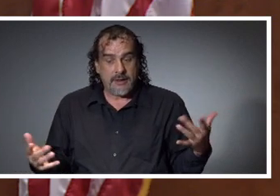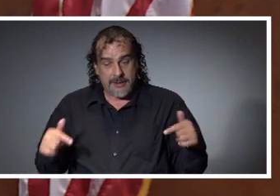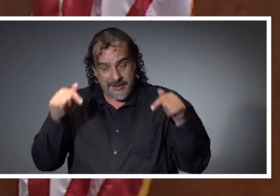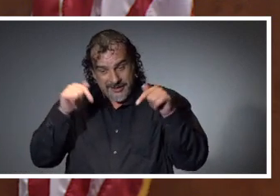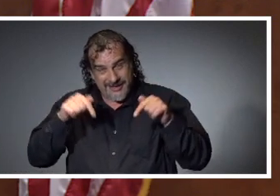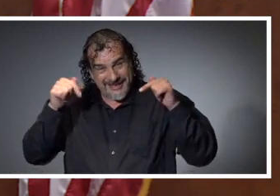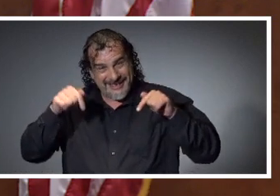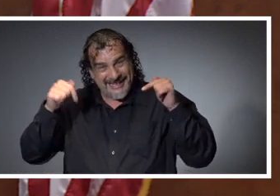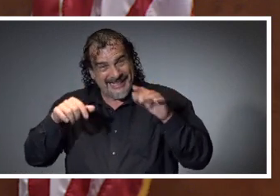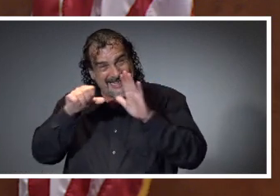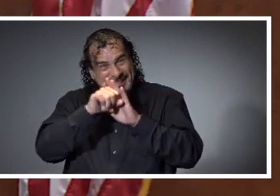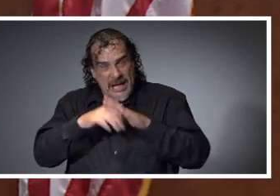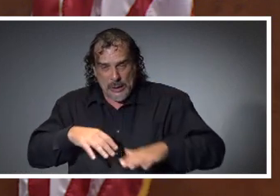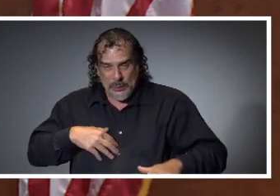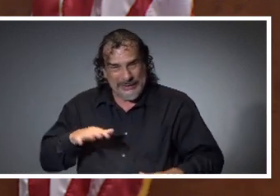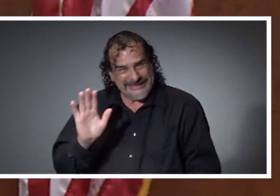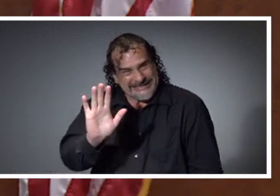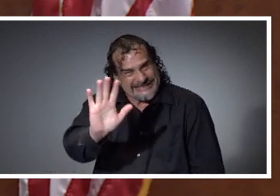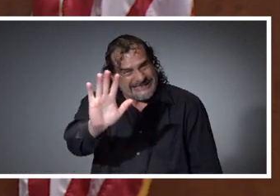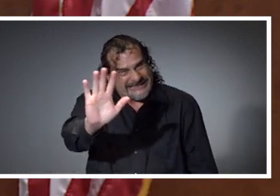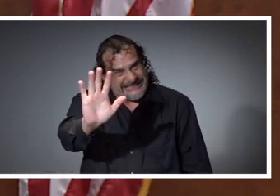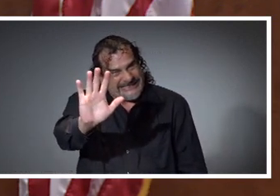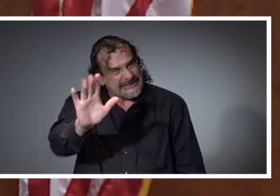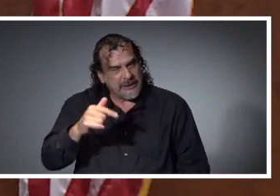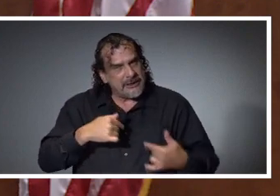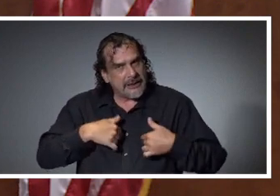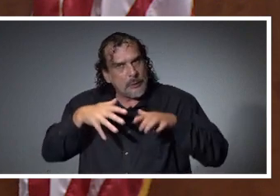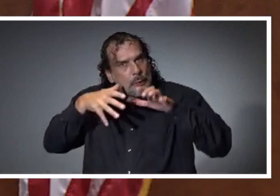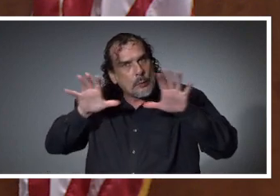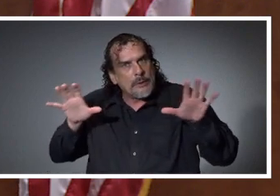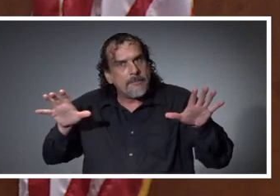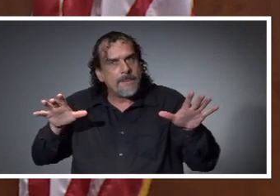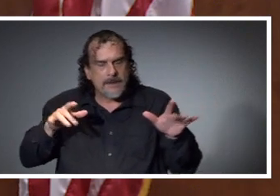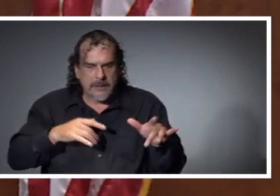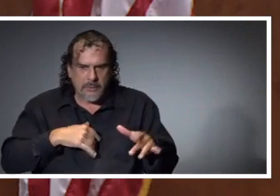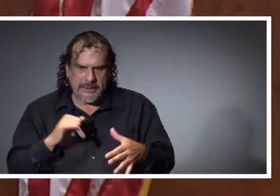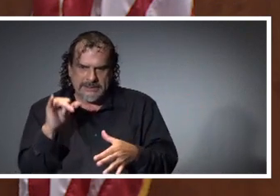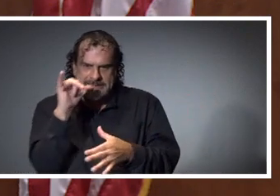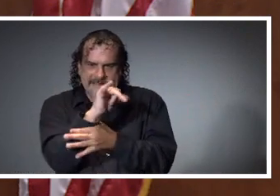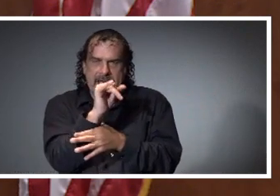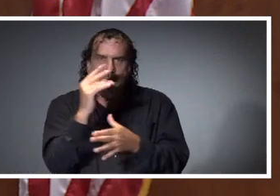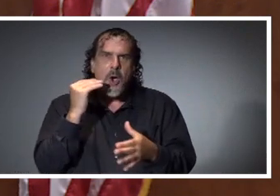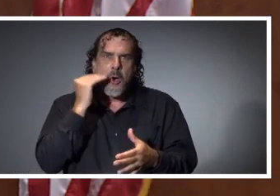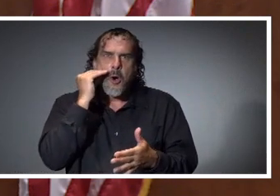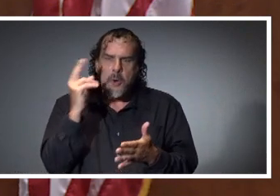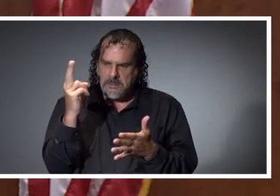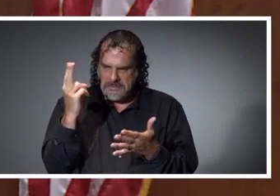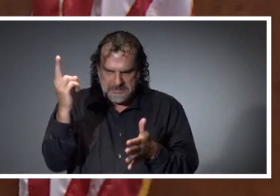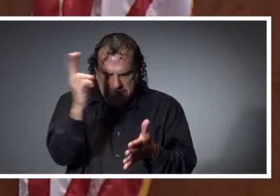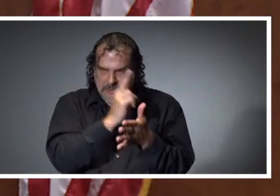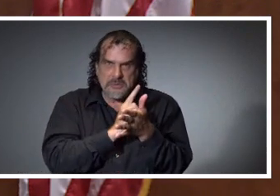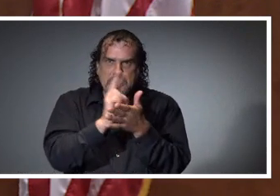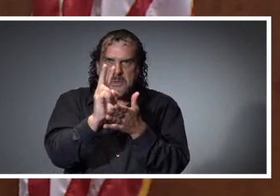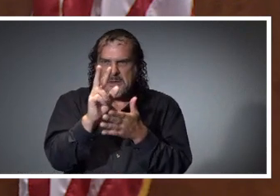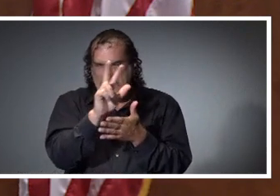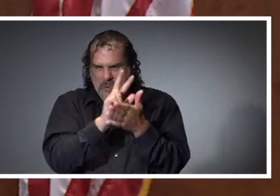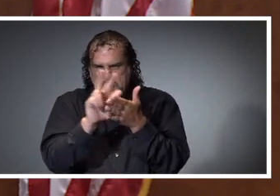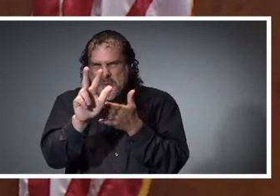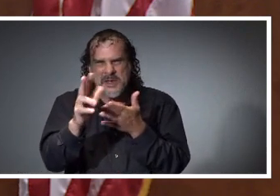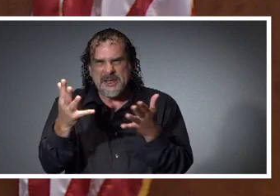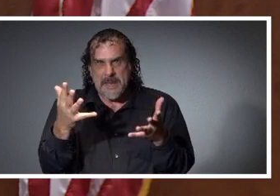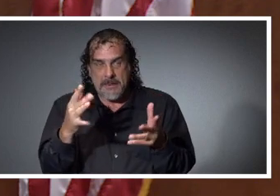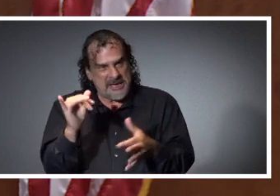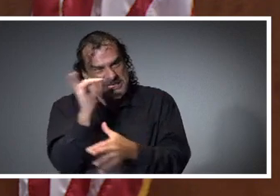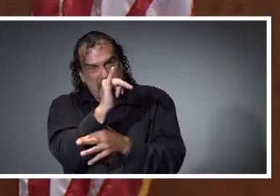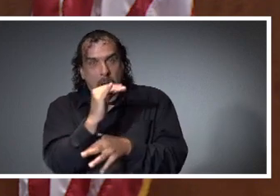we were very reluctant to do that. And in fact, we only had a shelter-in-place order for a little over 2 weeks. And